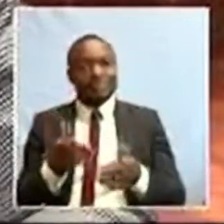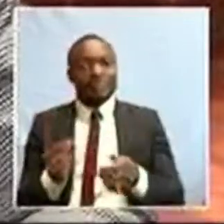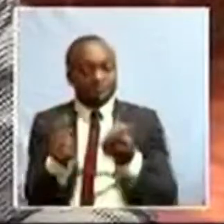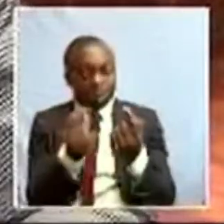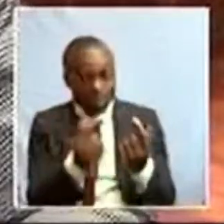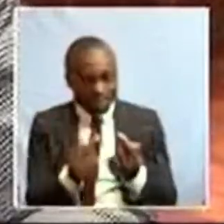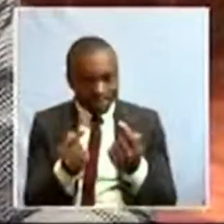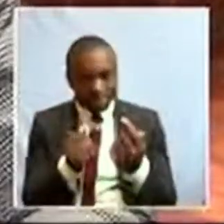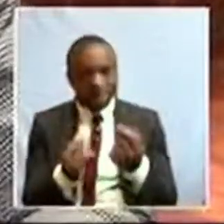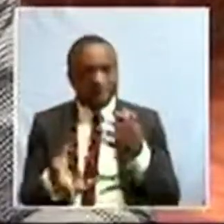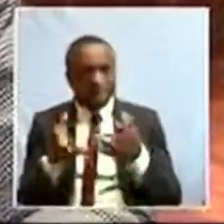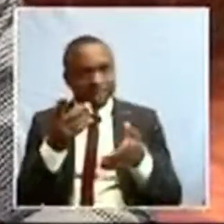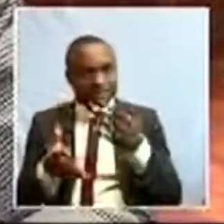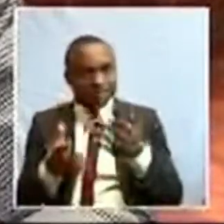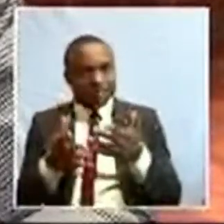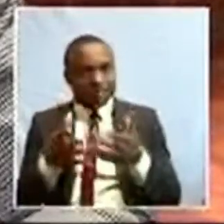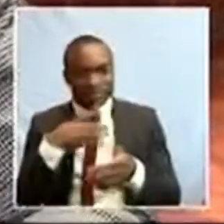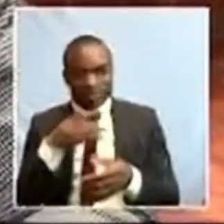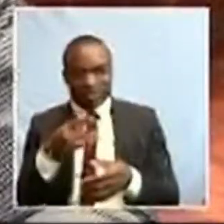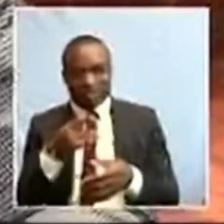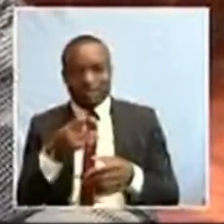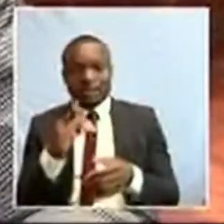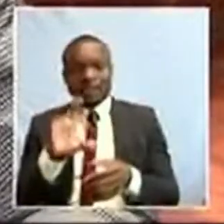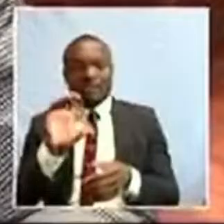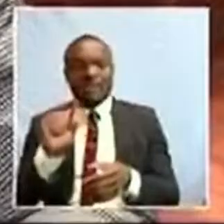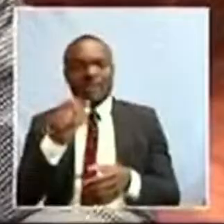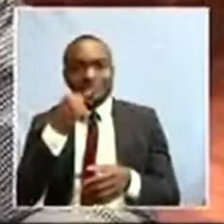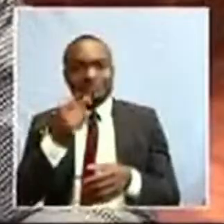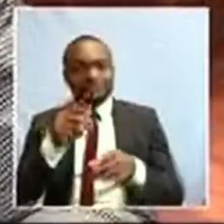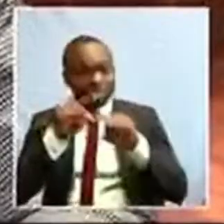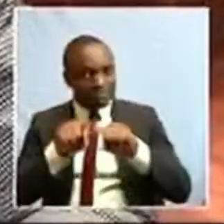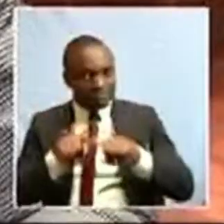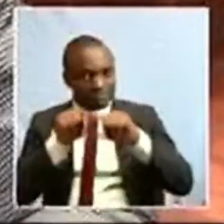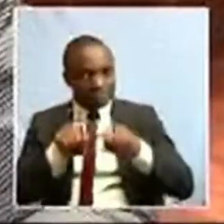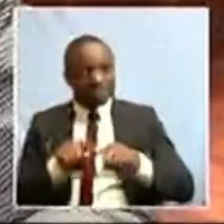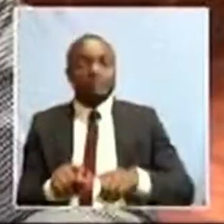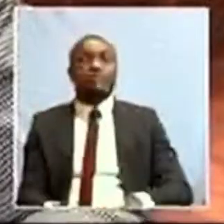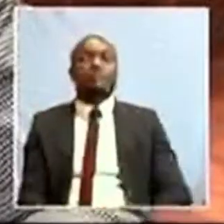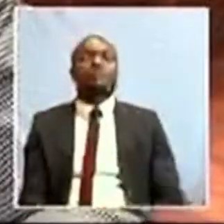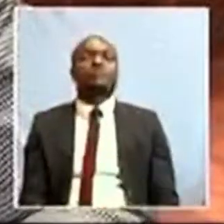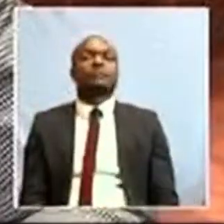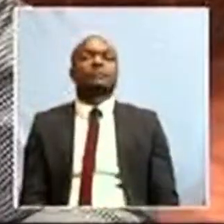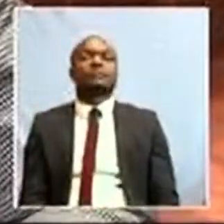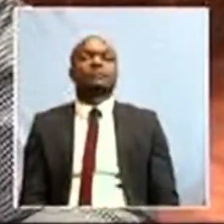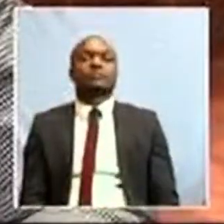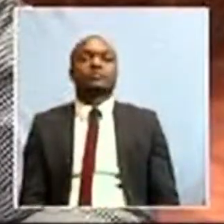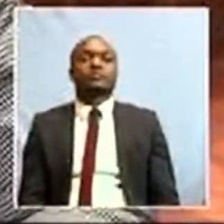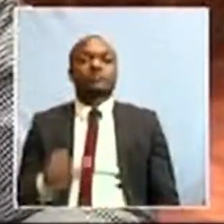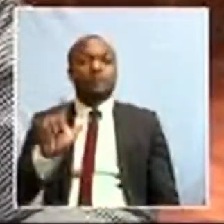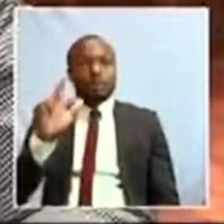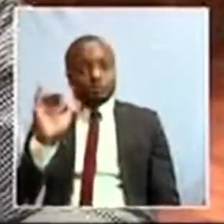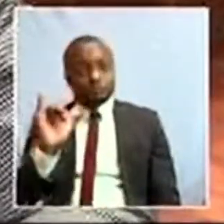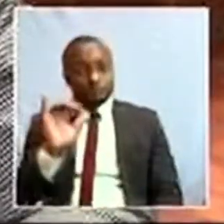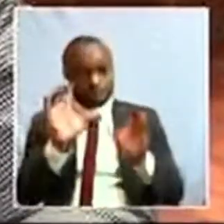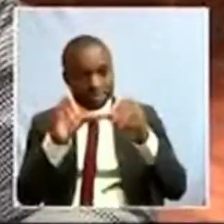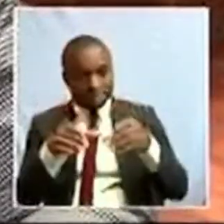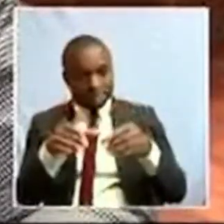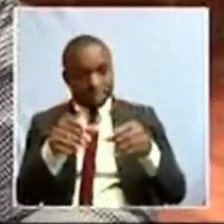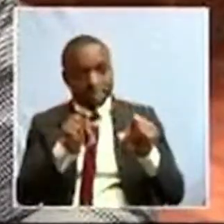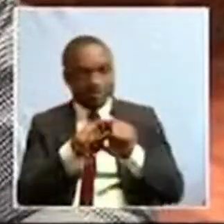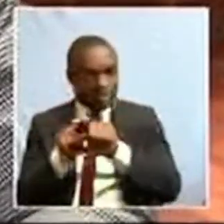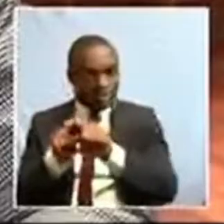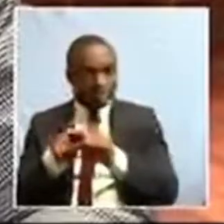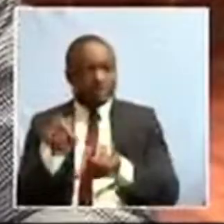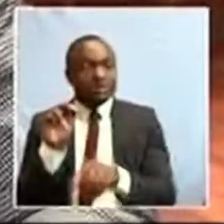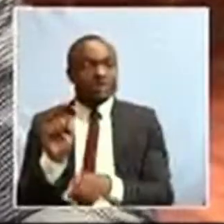fire that comes, just like the way the CS has mentioned, we depend on Luansha Council and as well as the